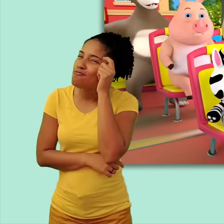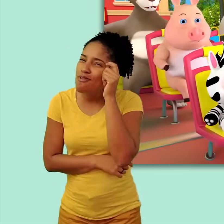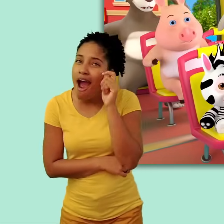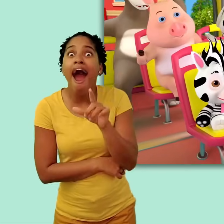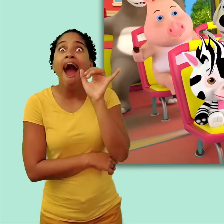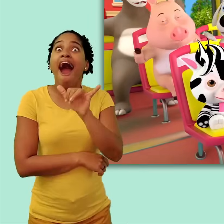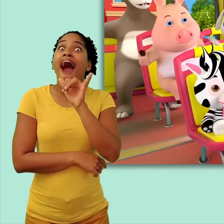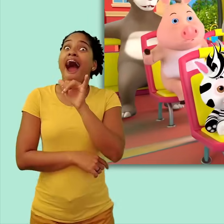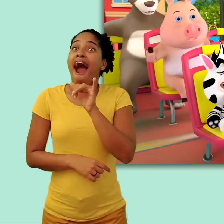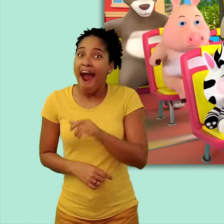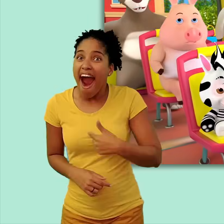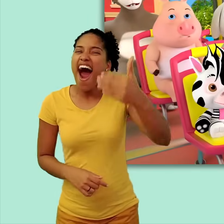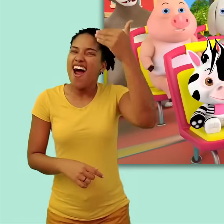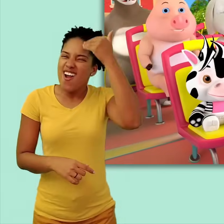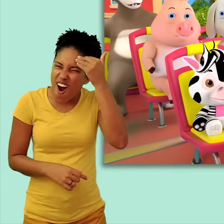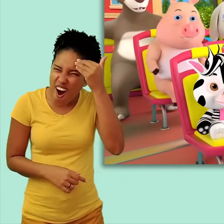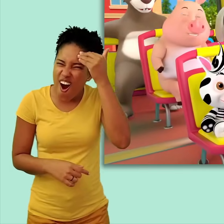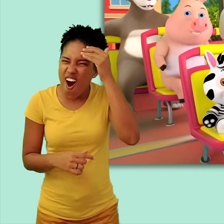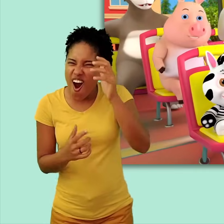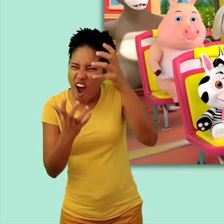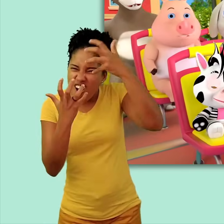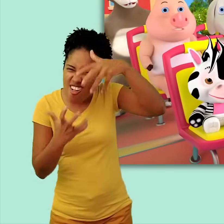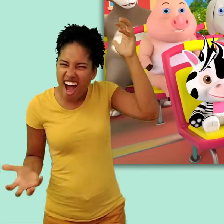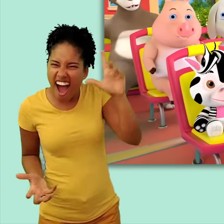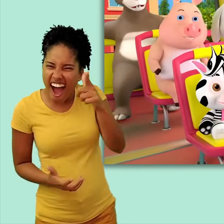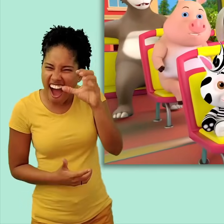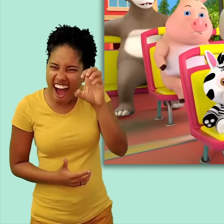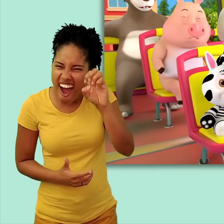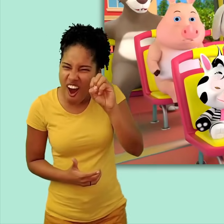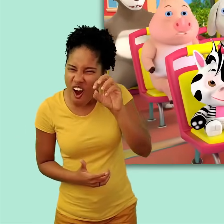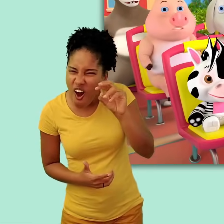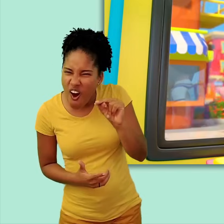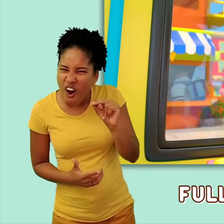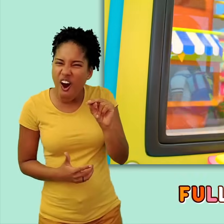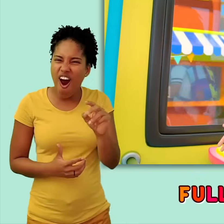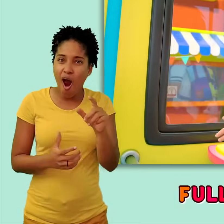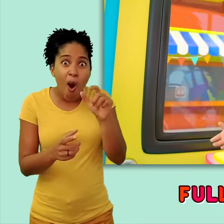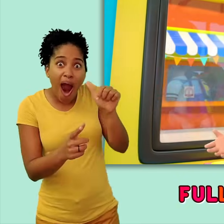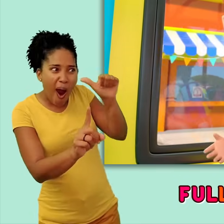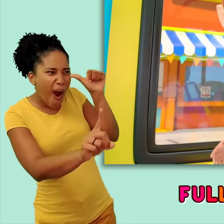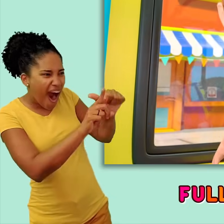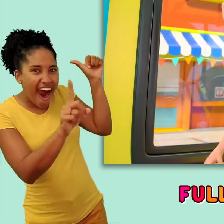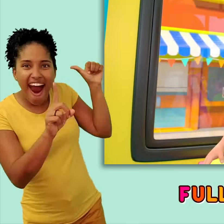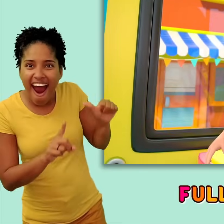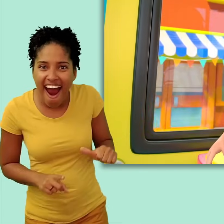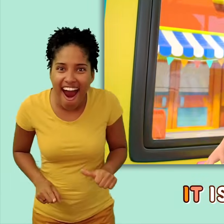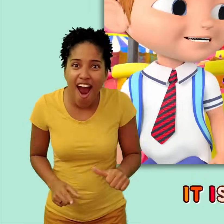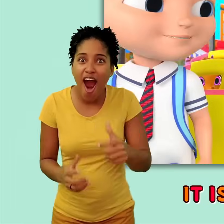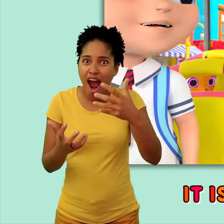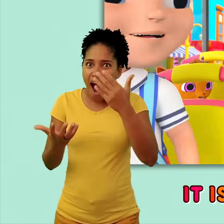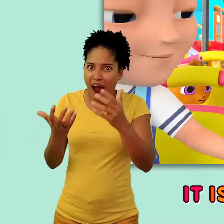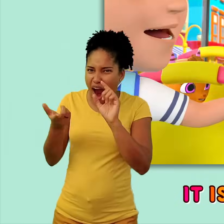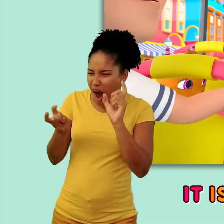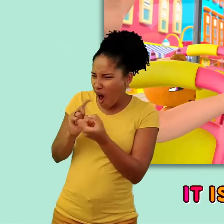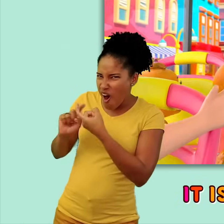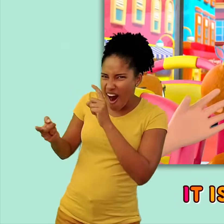Let's see. Ha-ha! I got it! It's a lion! Full points to you there. It's